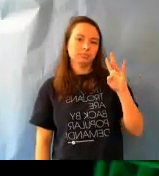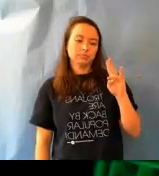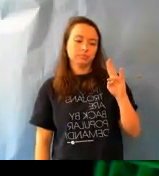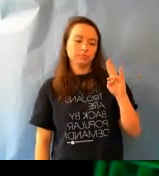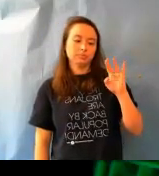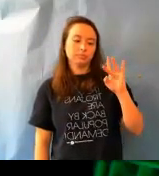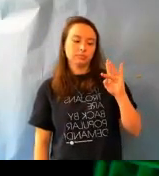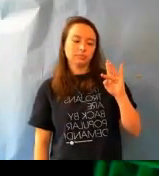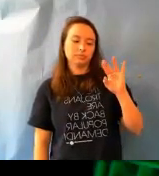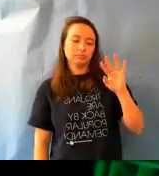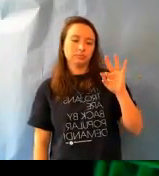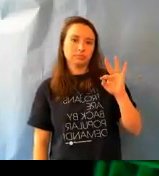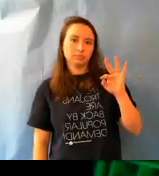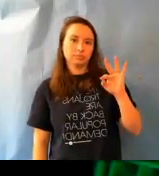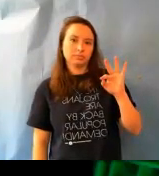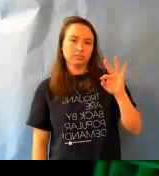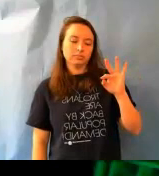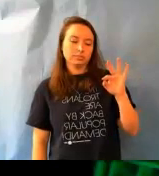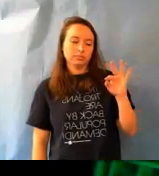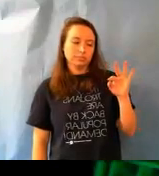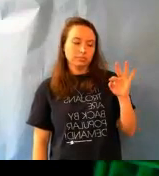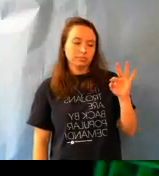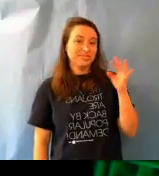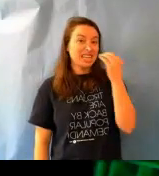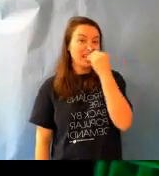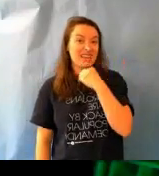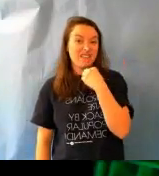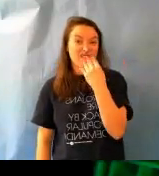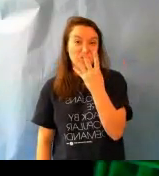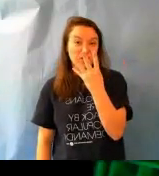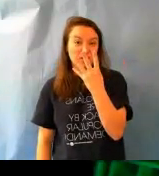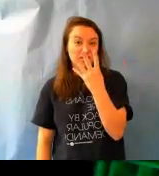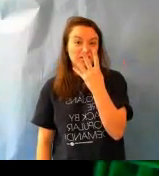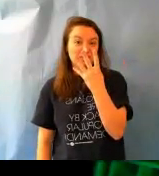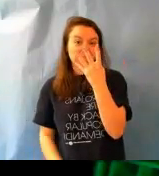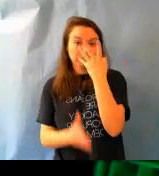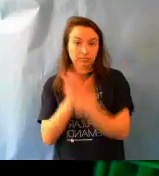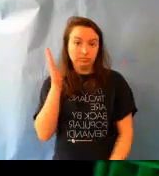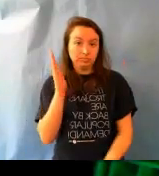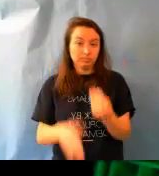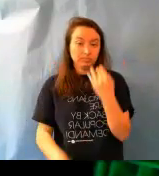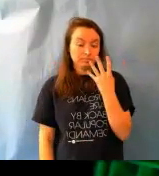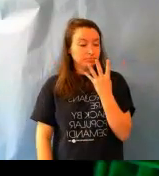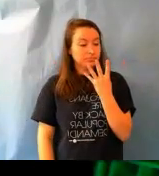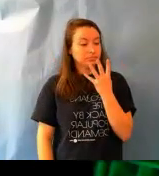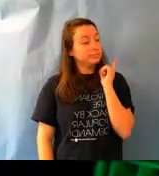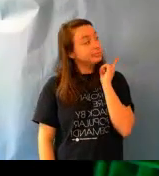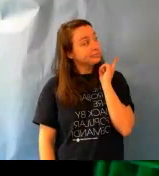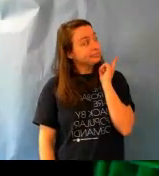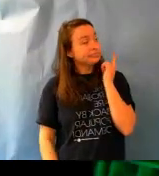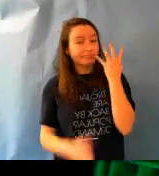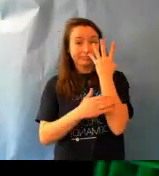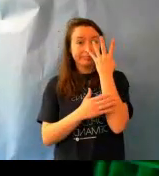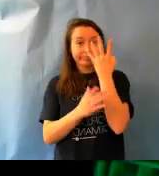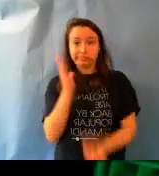6, 7, 8, 9. And she ate 4 of them, so I'm going to take 4 away because they're